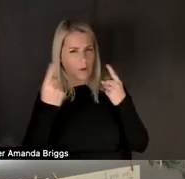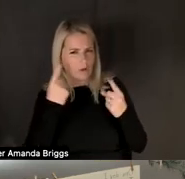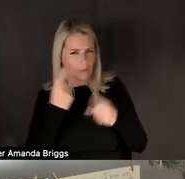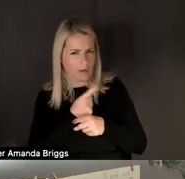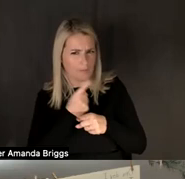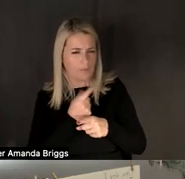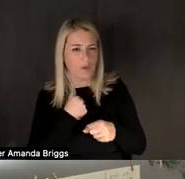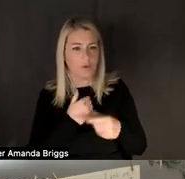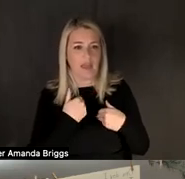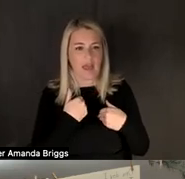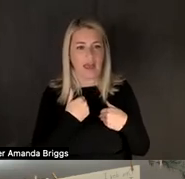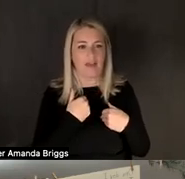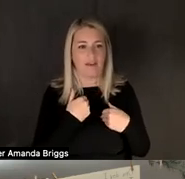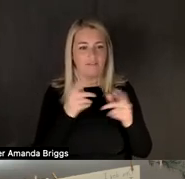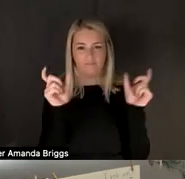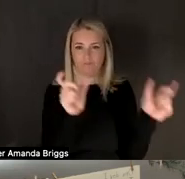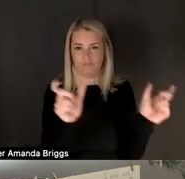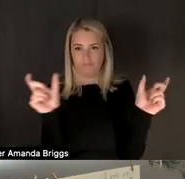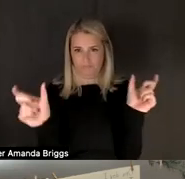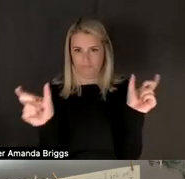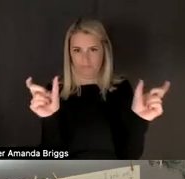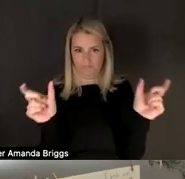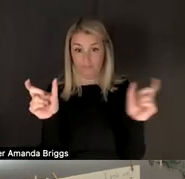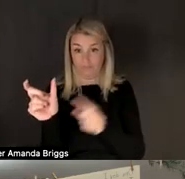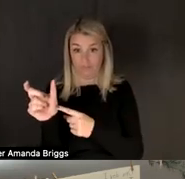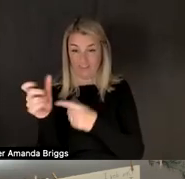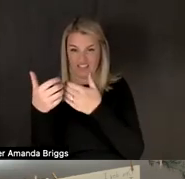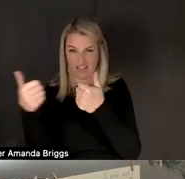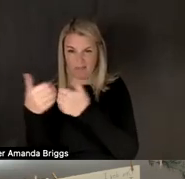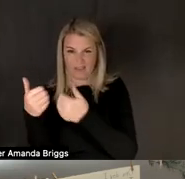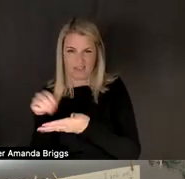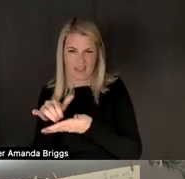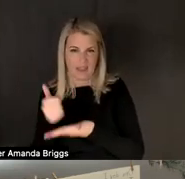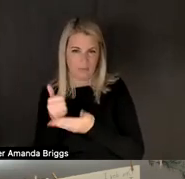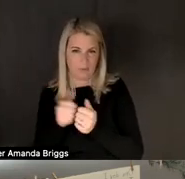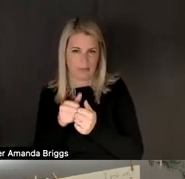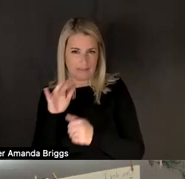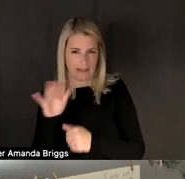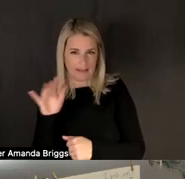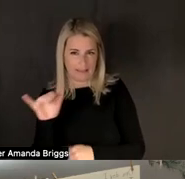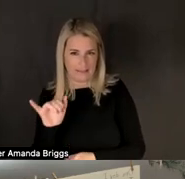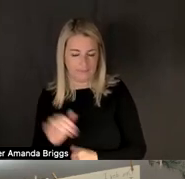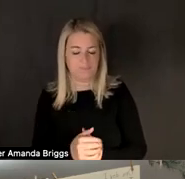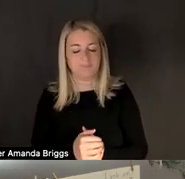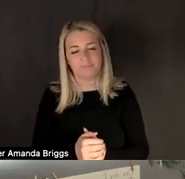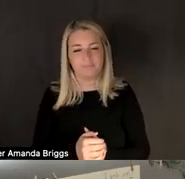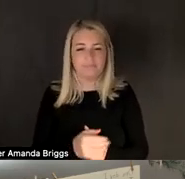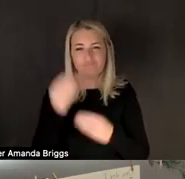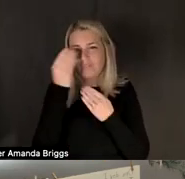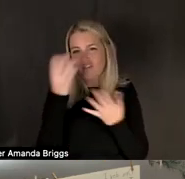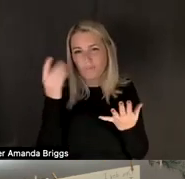segmenting that helps with our spelling. And so it's just information for us.